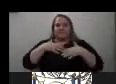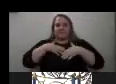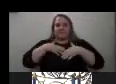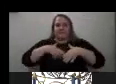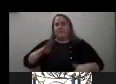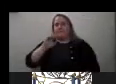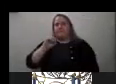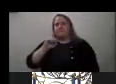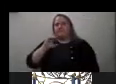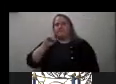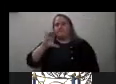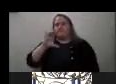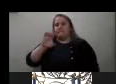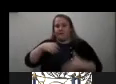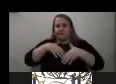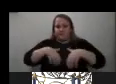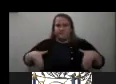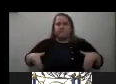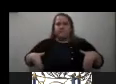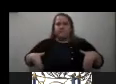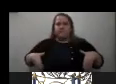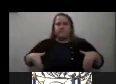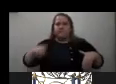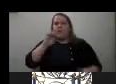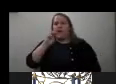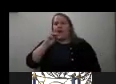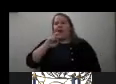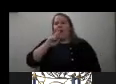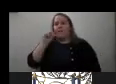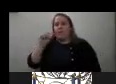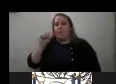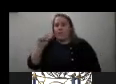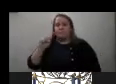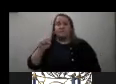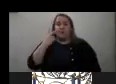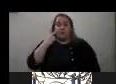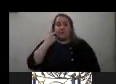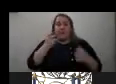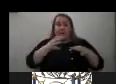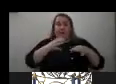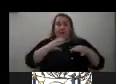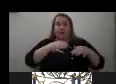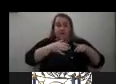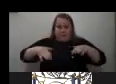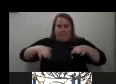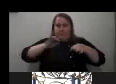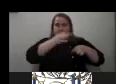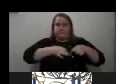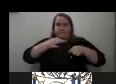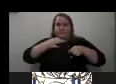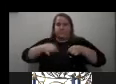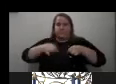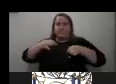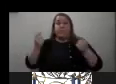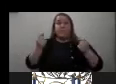bodice, the front bodice of the emeralds costumes. And you can see a lot of the jewels are sewn on. And what we would do is we would sew